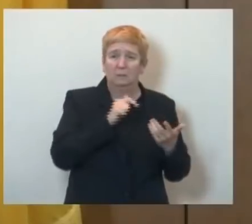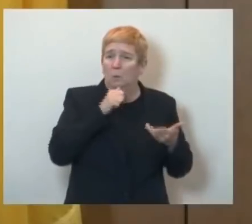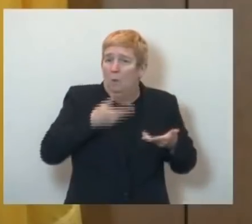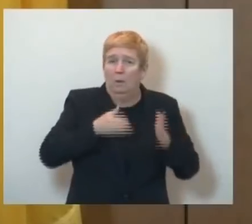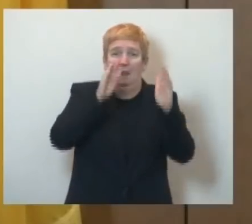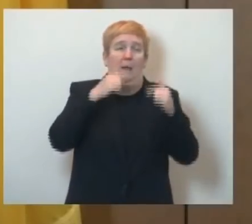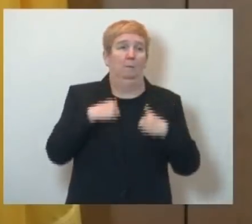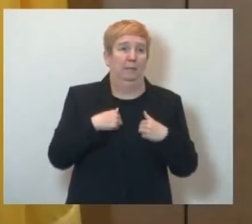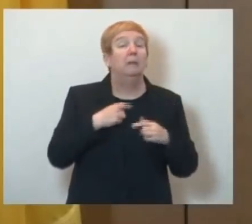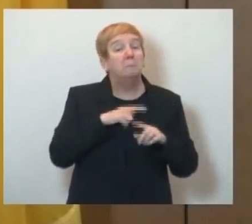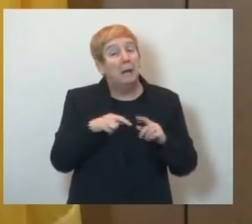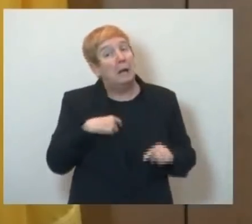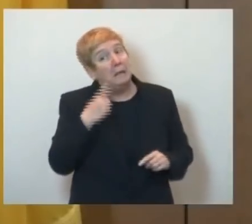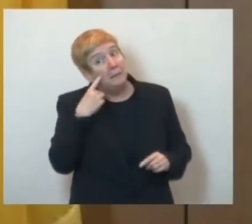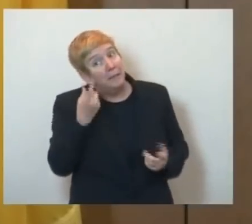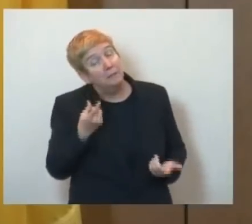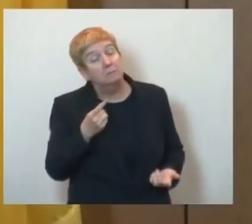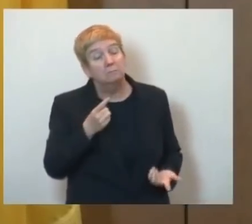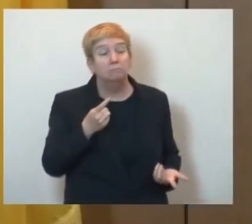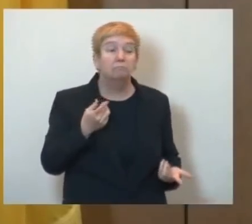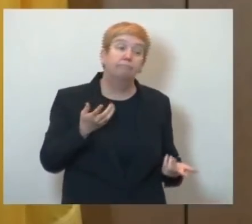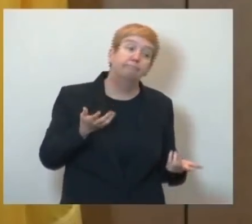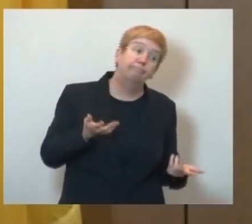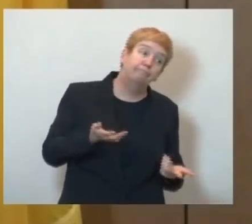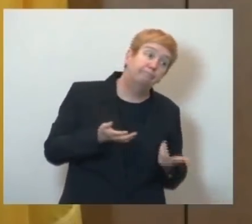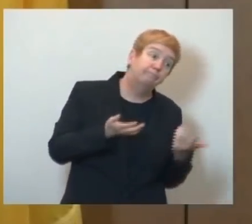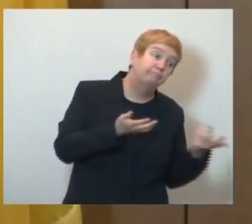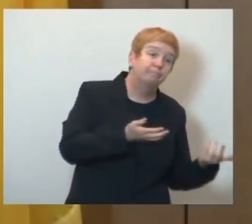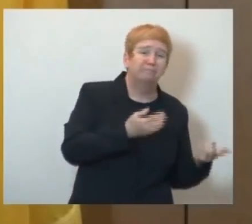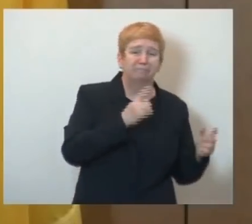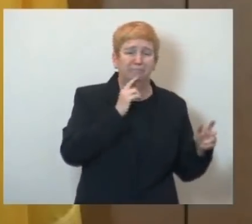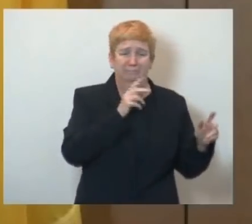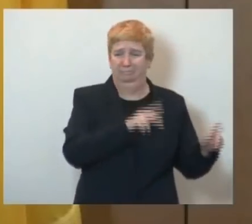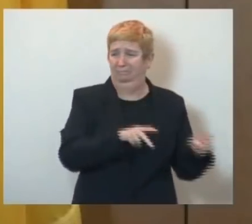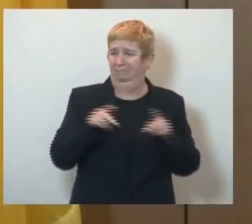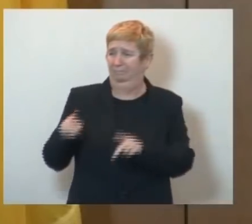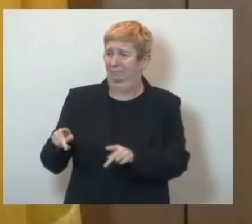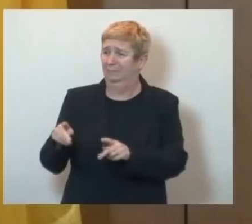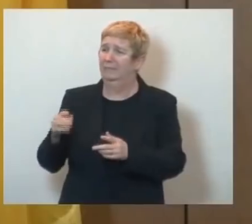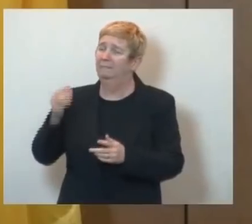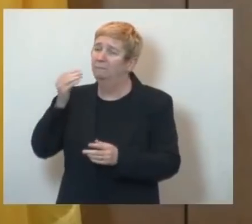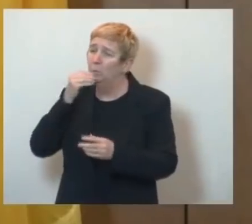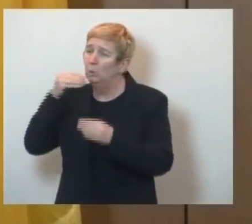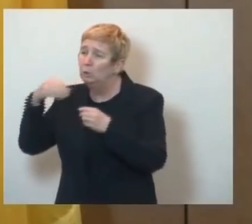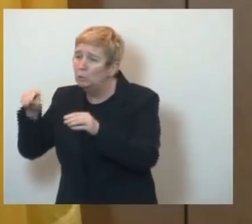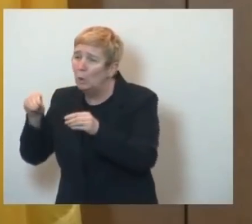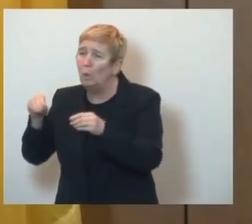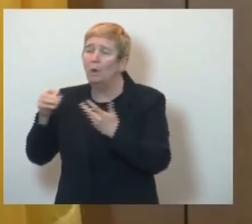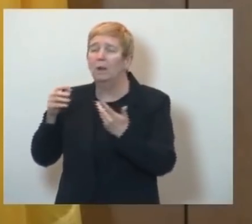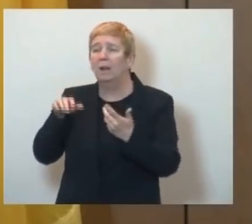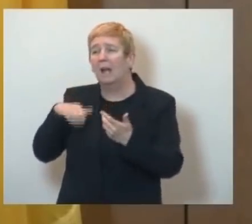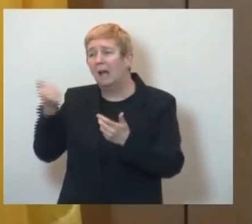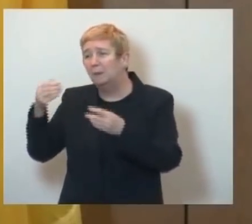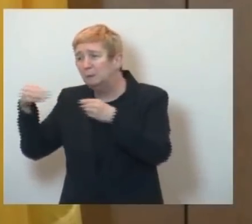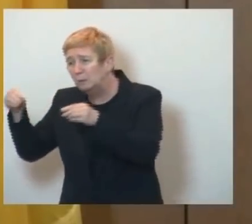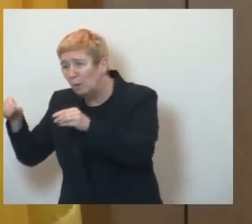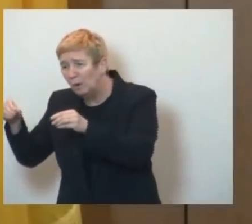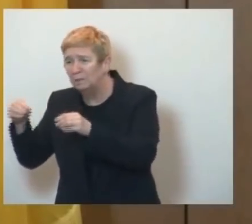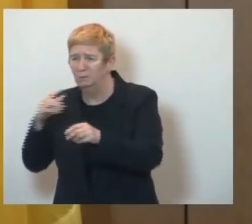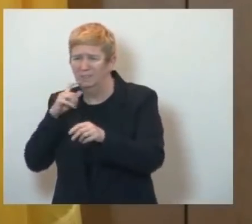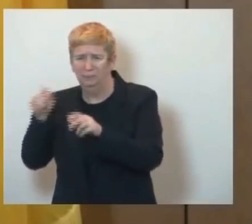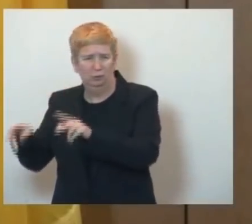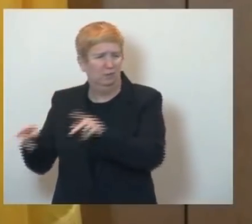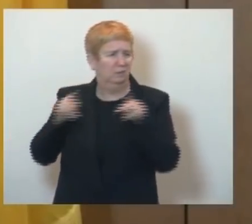personally think that that would be the same as curbside pickup and delivery by other retailers and grocery stores